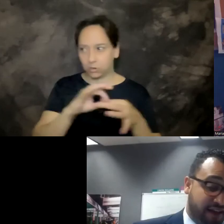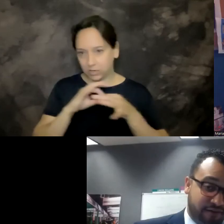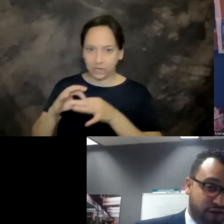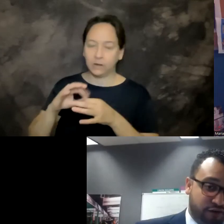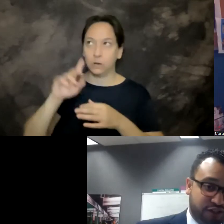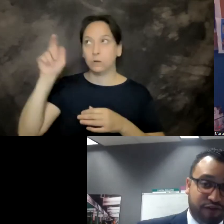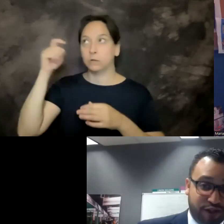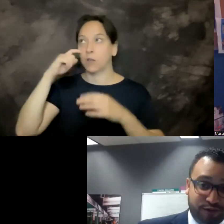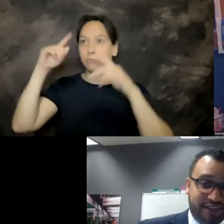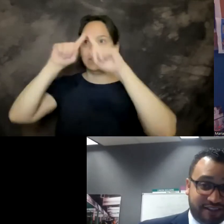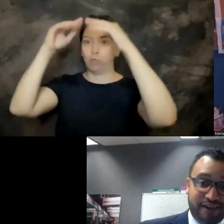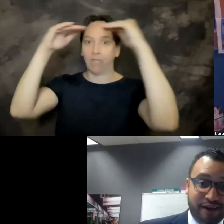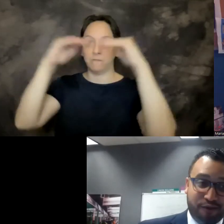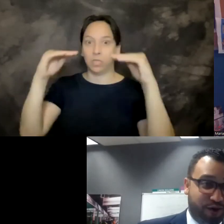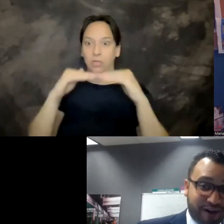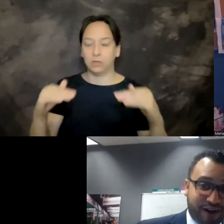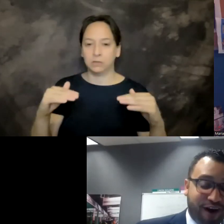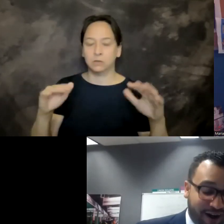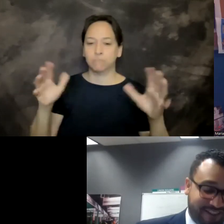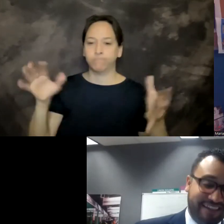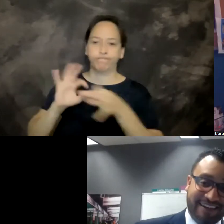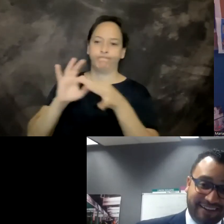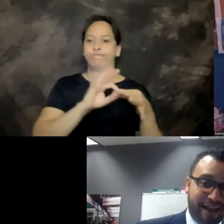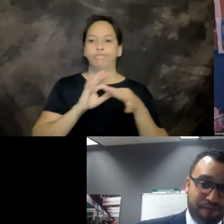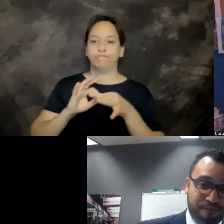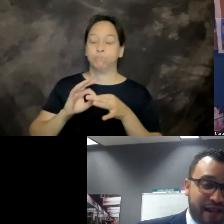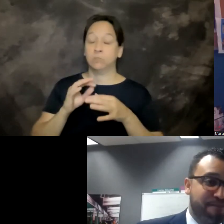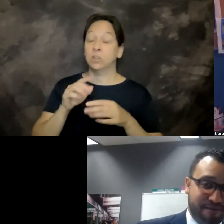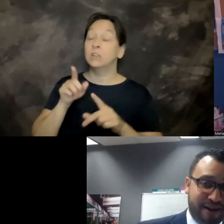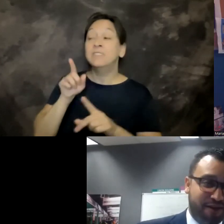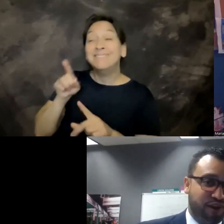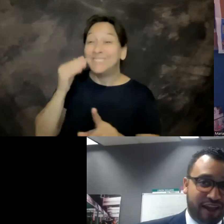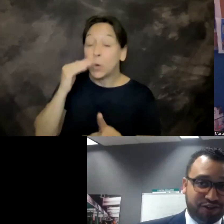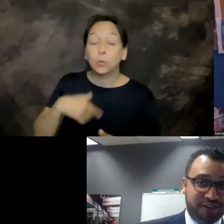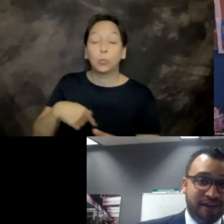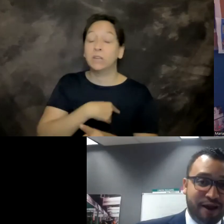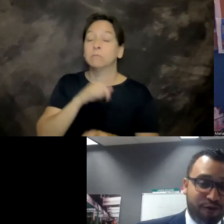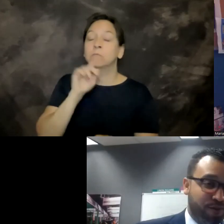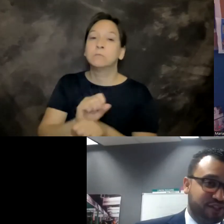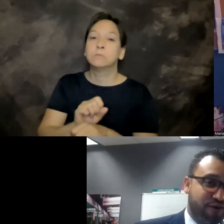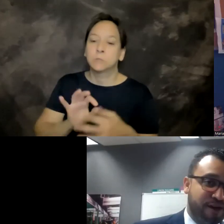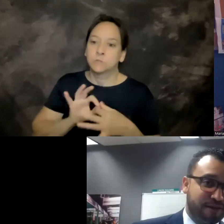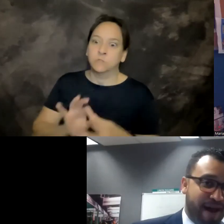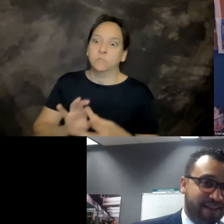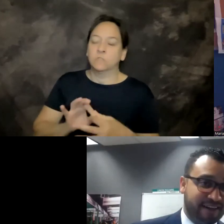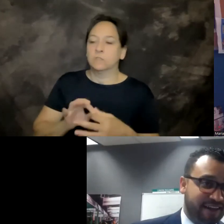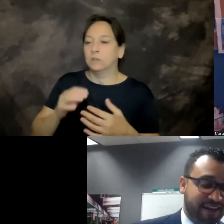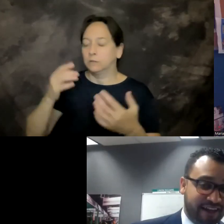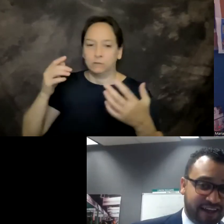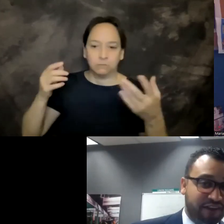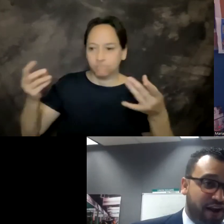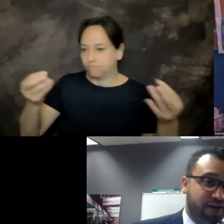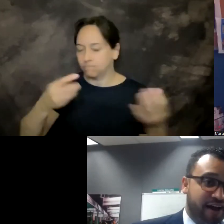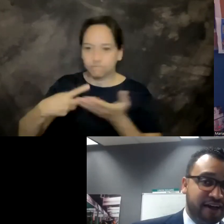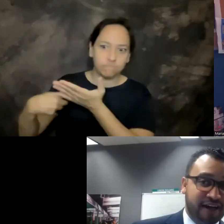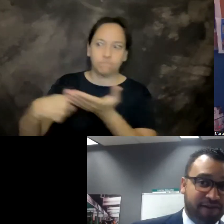government. And the chief can allude to this. We're in constant, like minute by minute communication with almost every municipality in